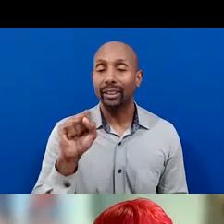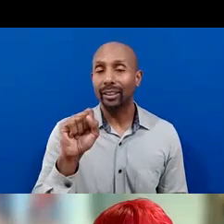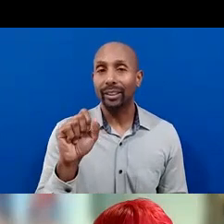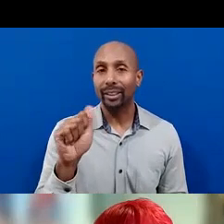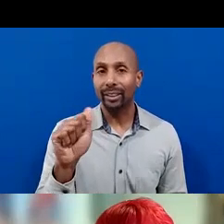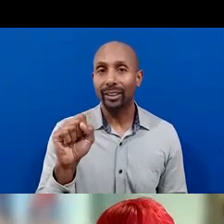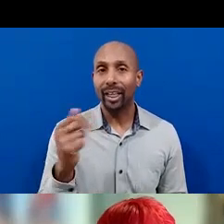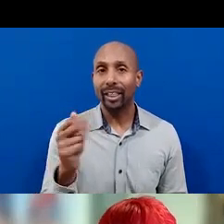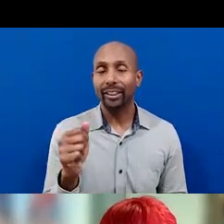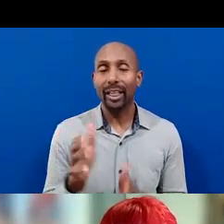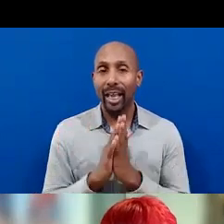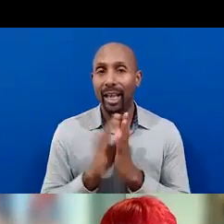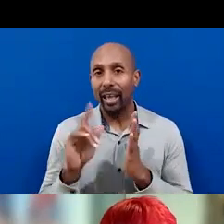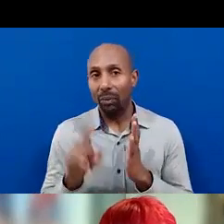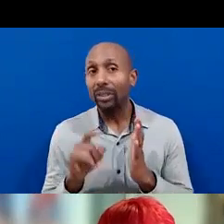ask.